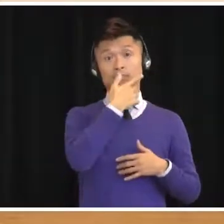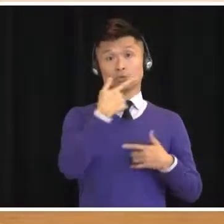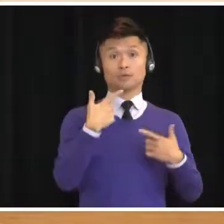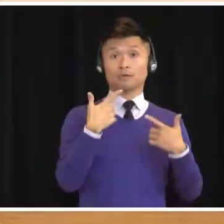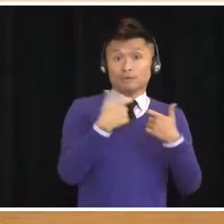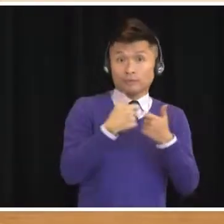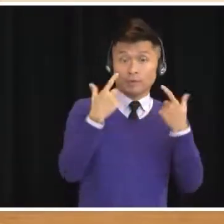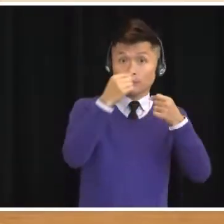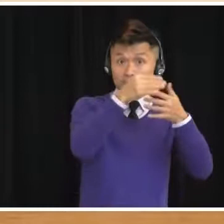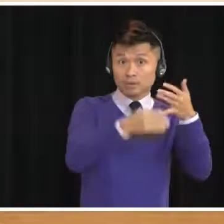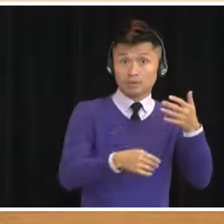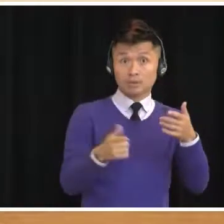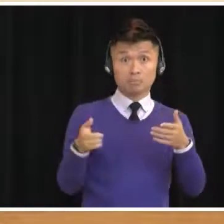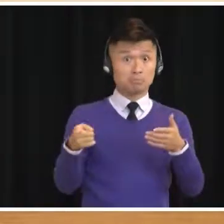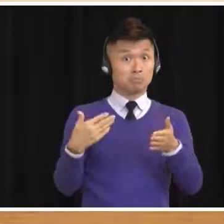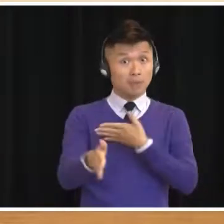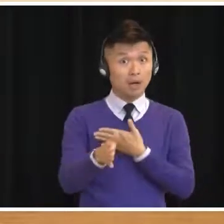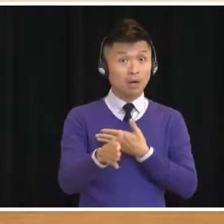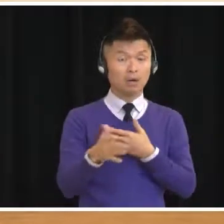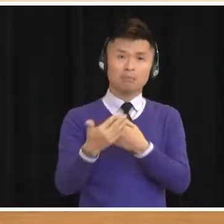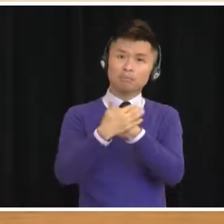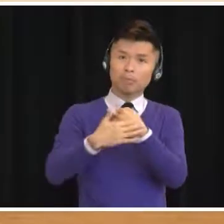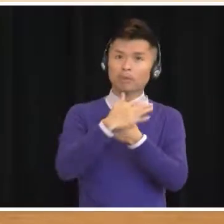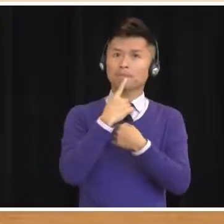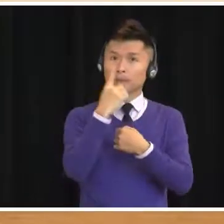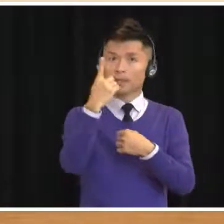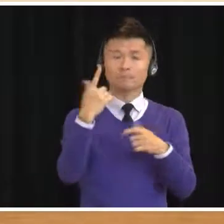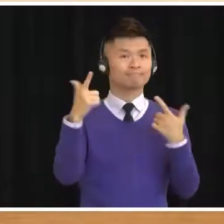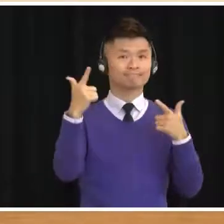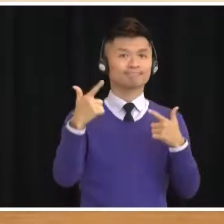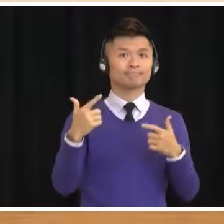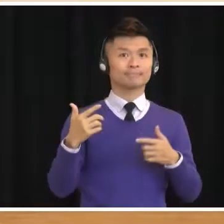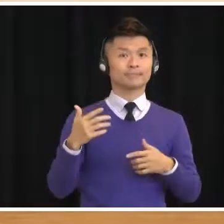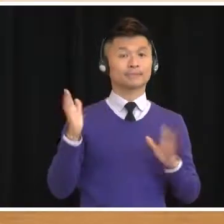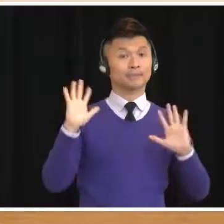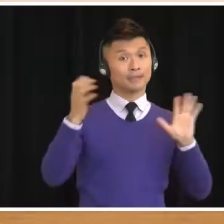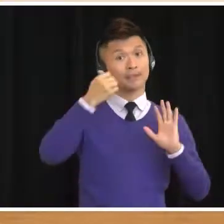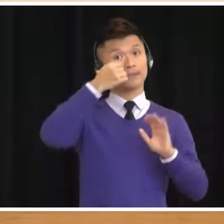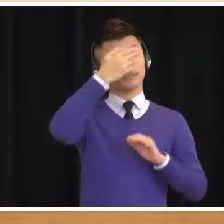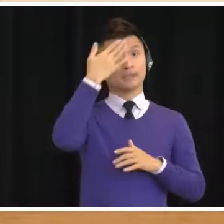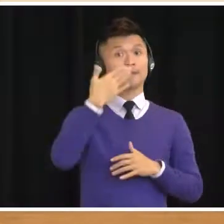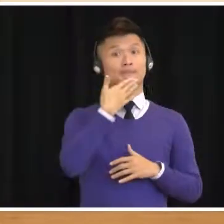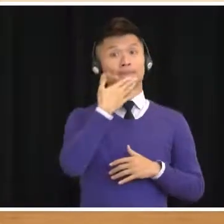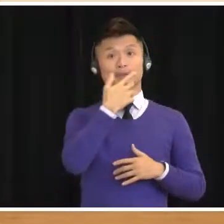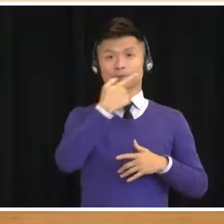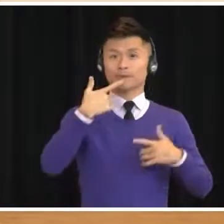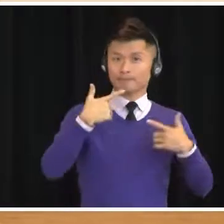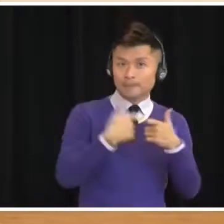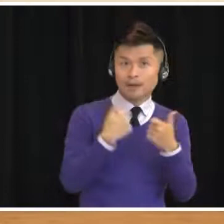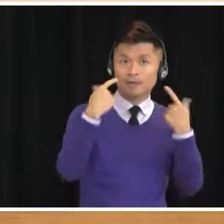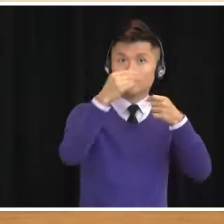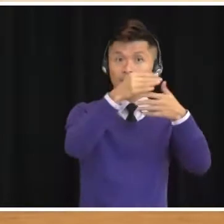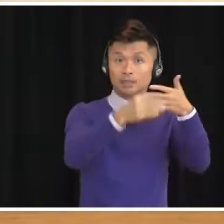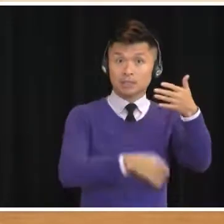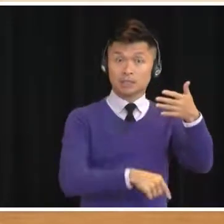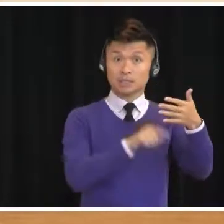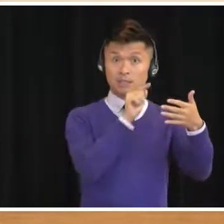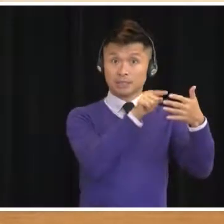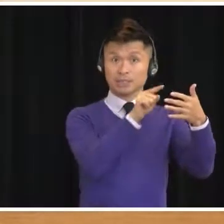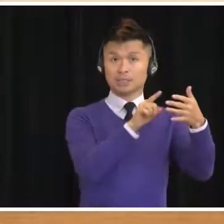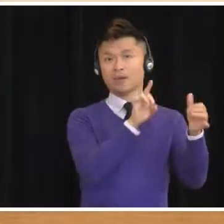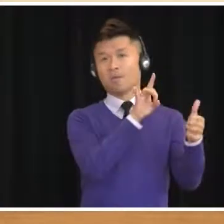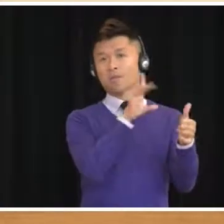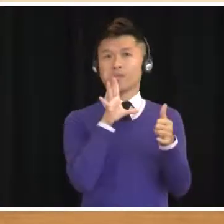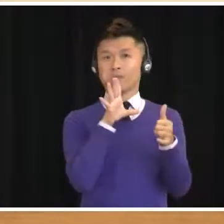not be used as an excuse for paternalism to override children's wishes. And in fact, the best interest